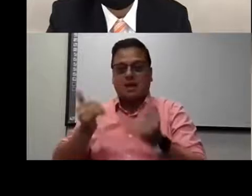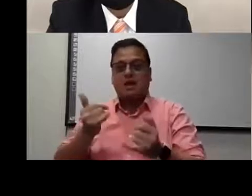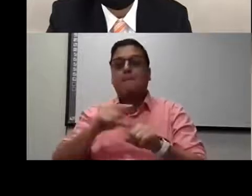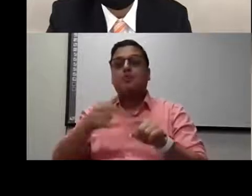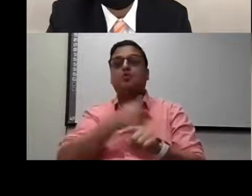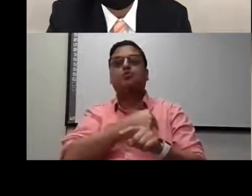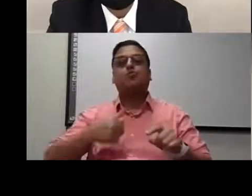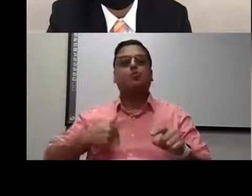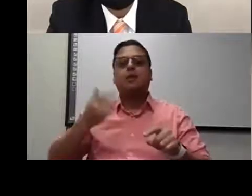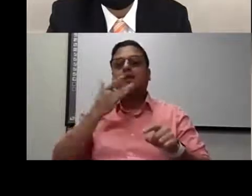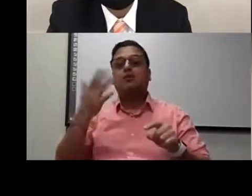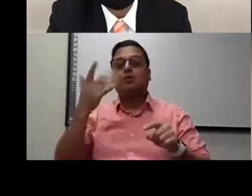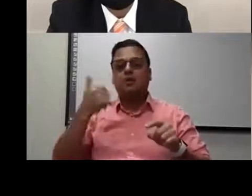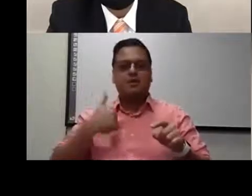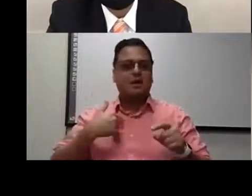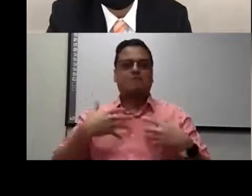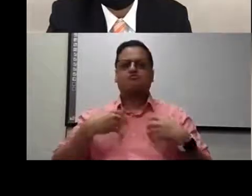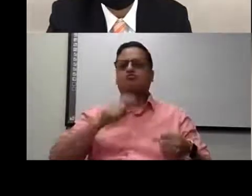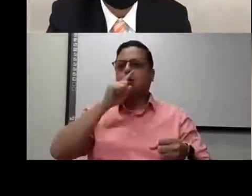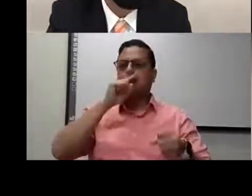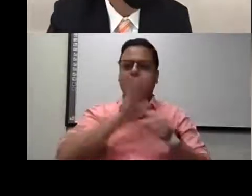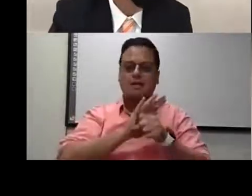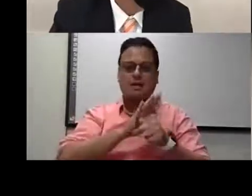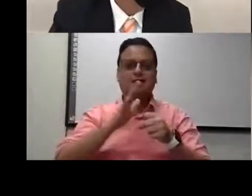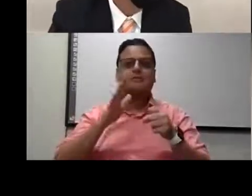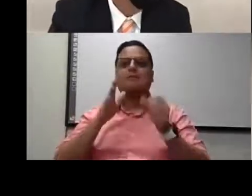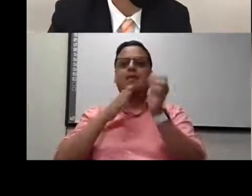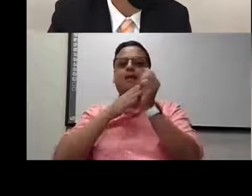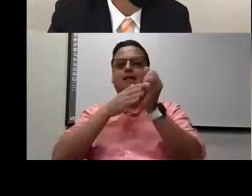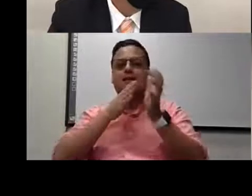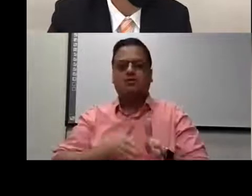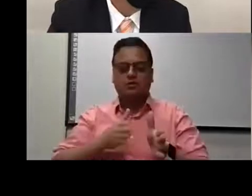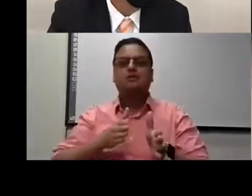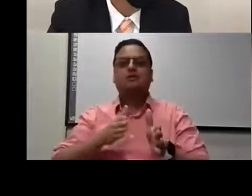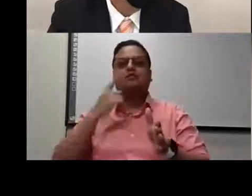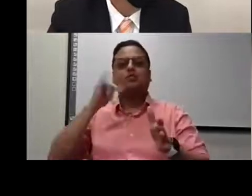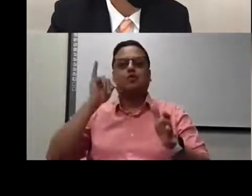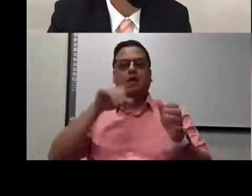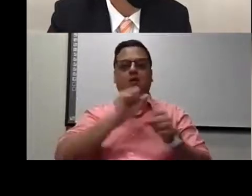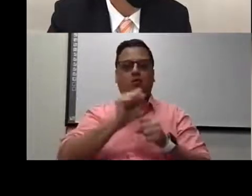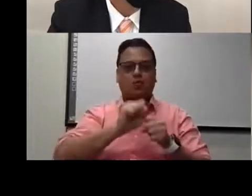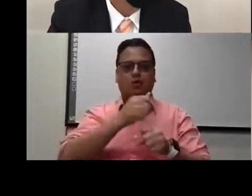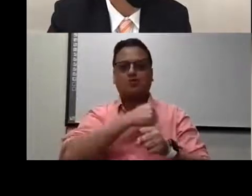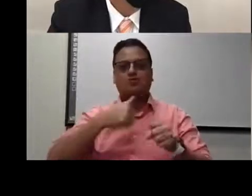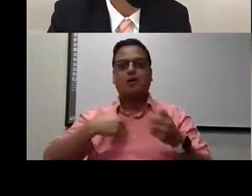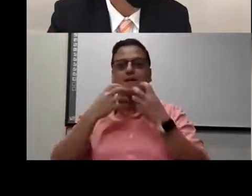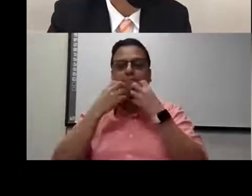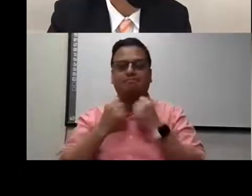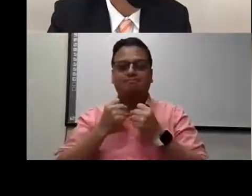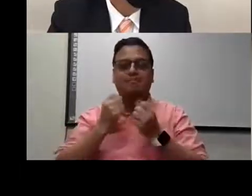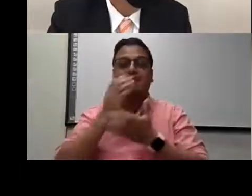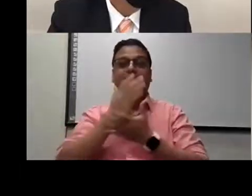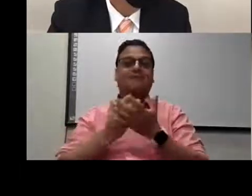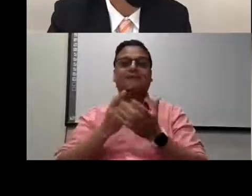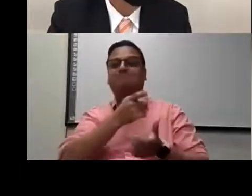to have such strong, dedicated leaders in this work. And so we're really appreciative. Some of them who are in our audience right